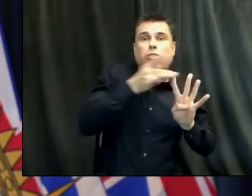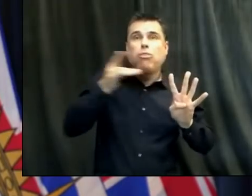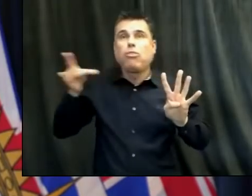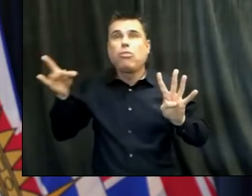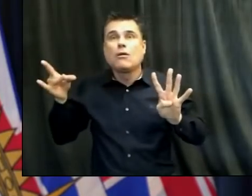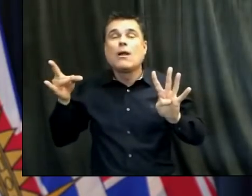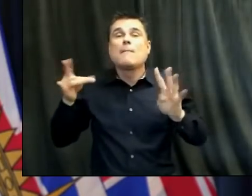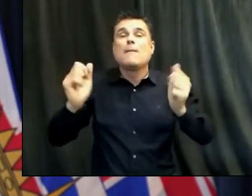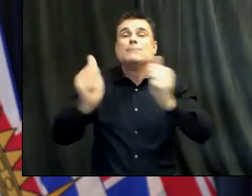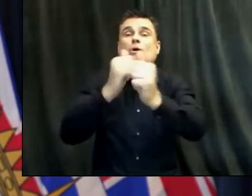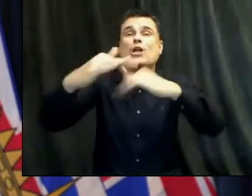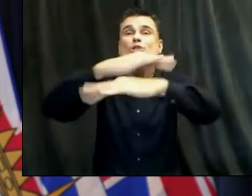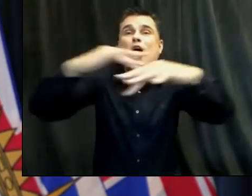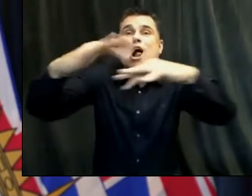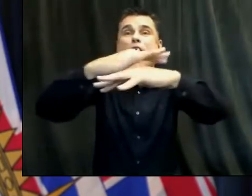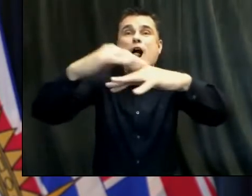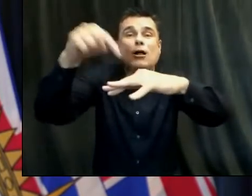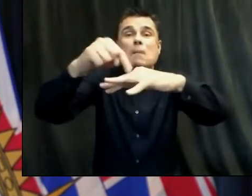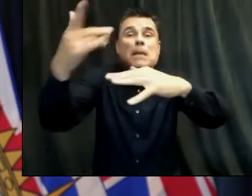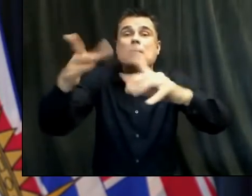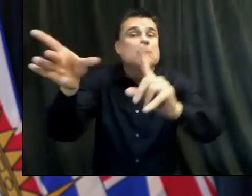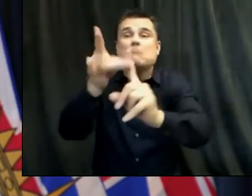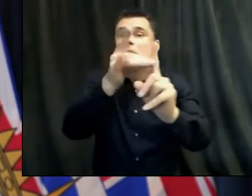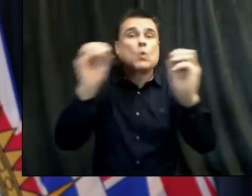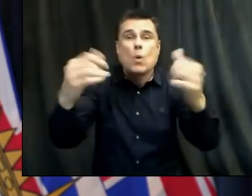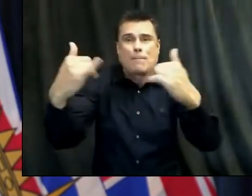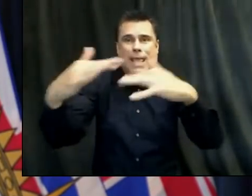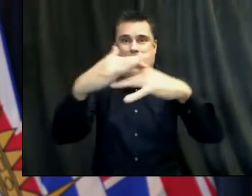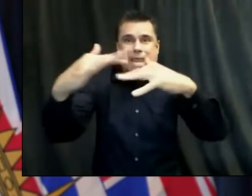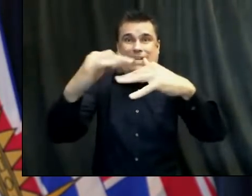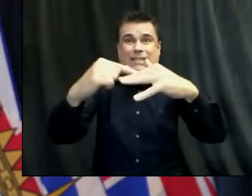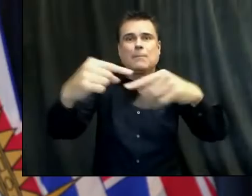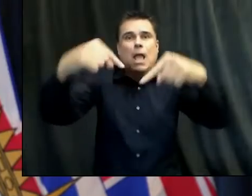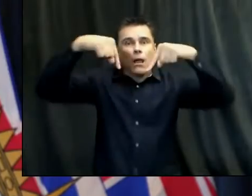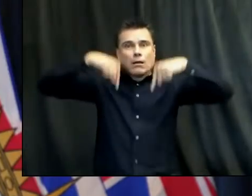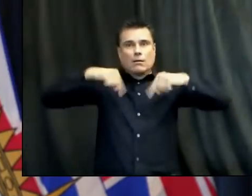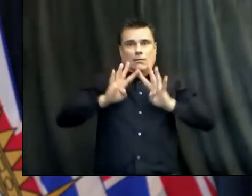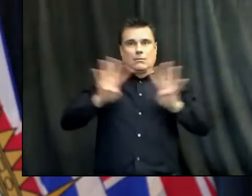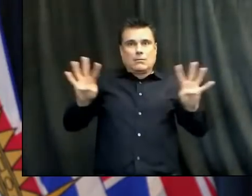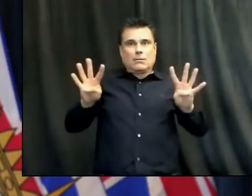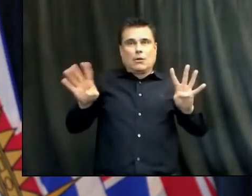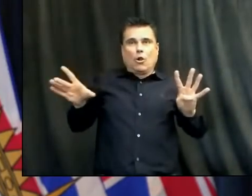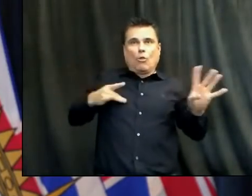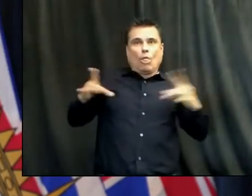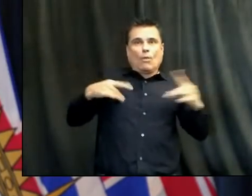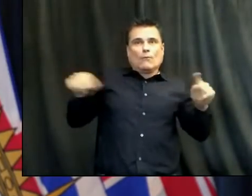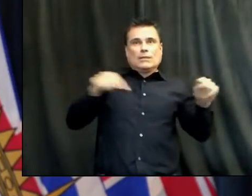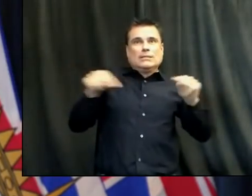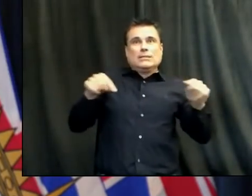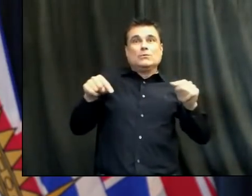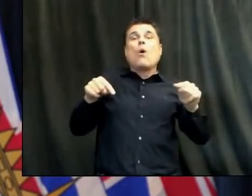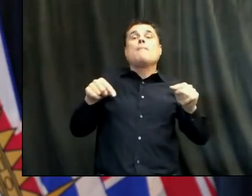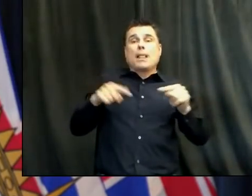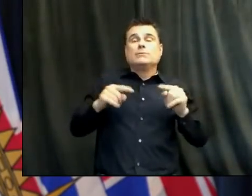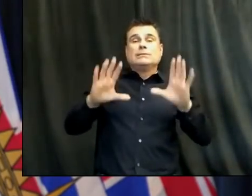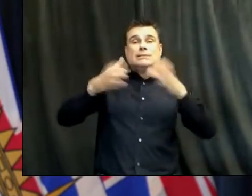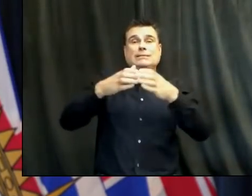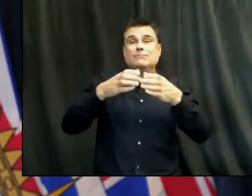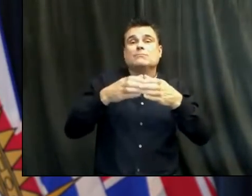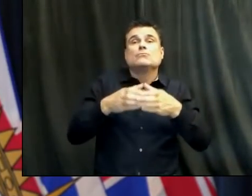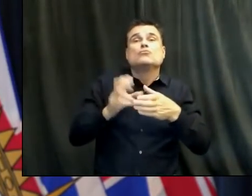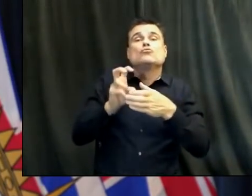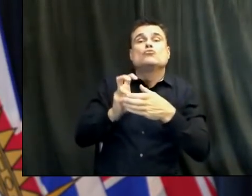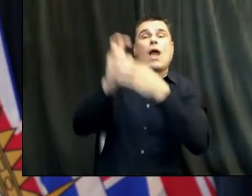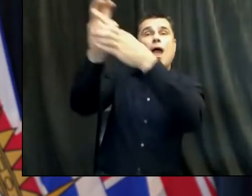around no spectators, and to try and at least give opportunities for people to